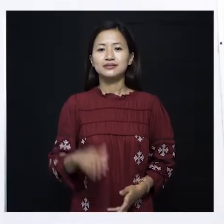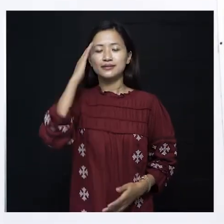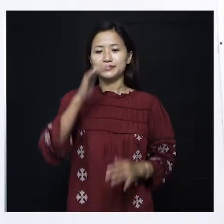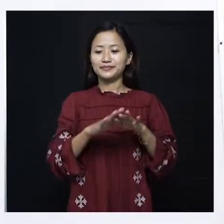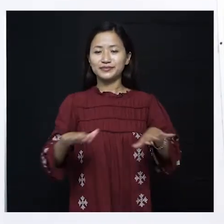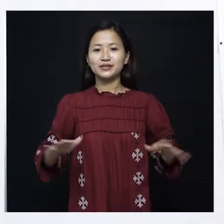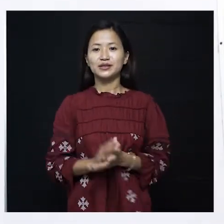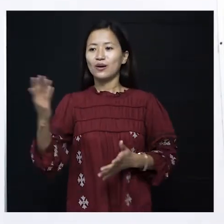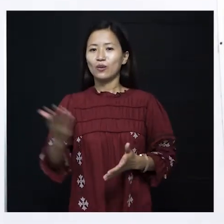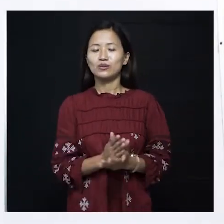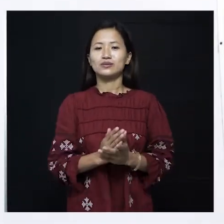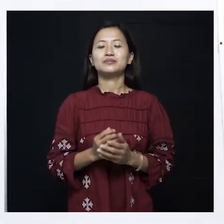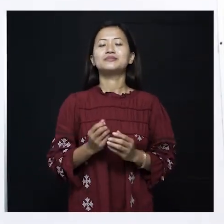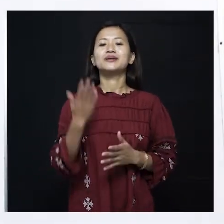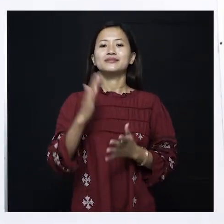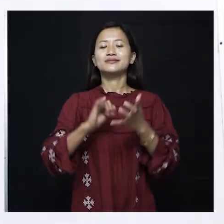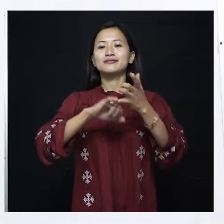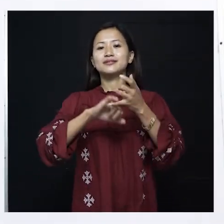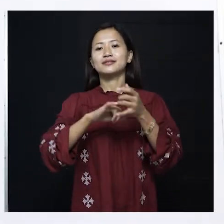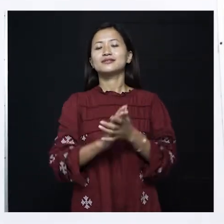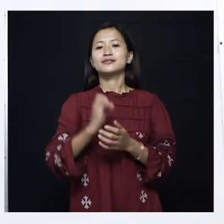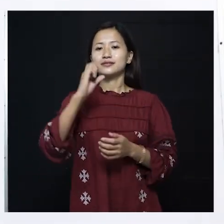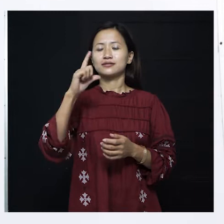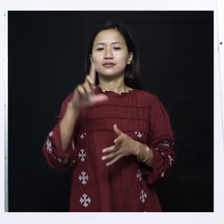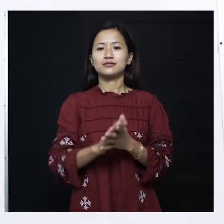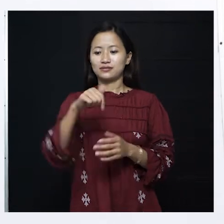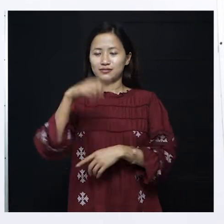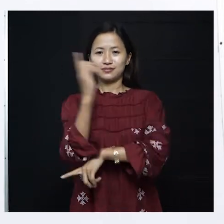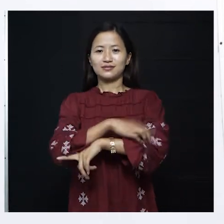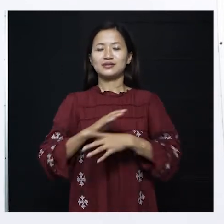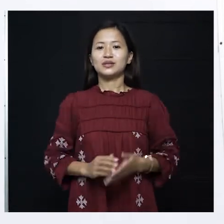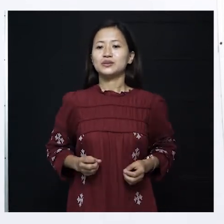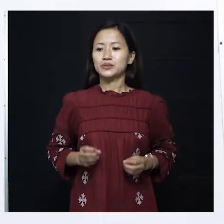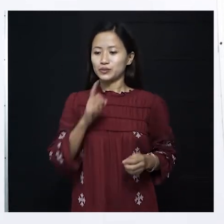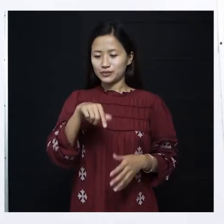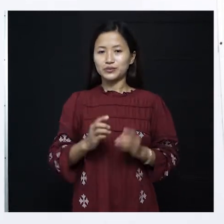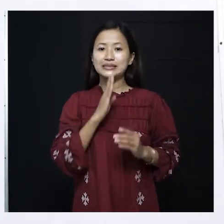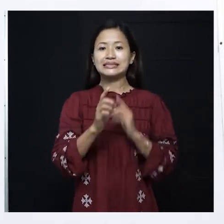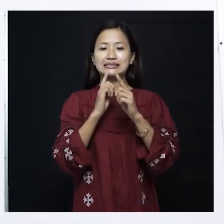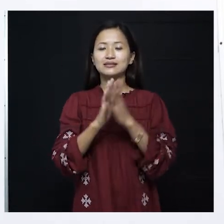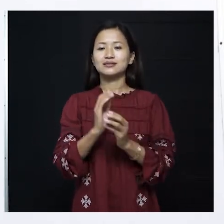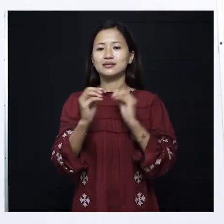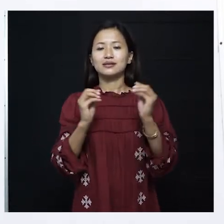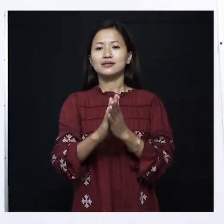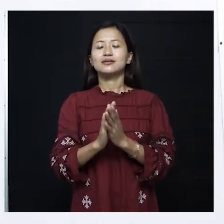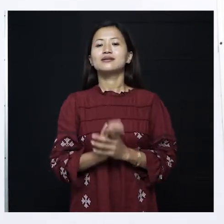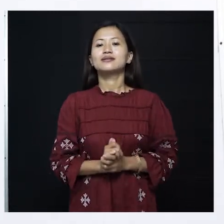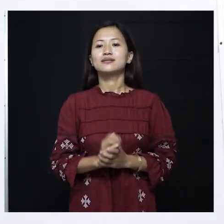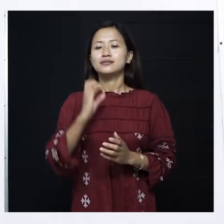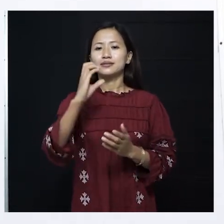Hello students, welcome back to social science class, okay? And today we will be discussing about